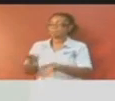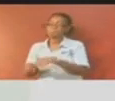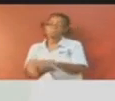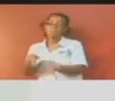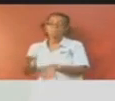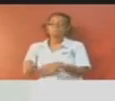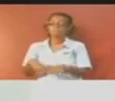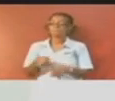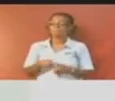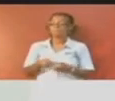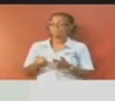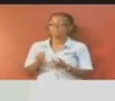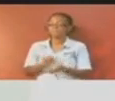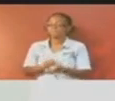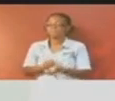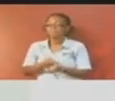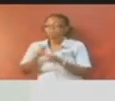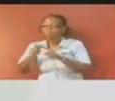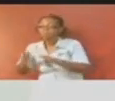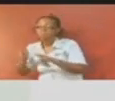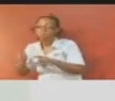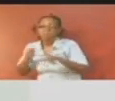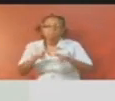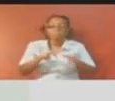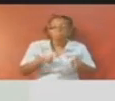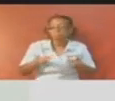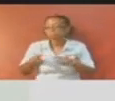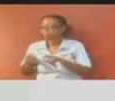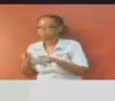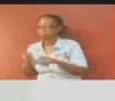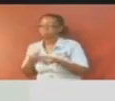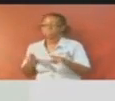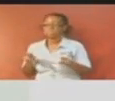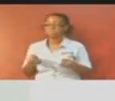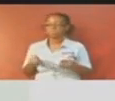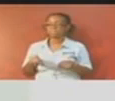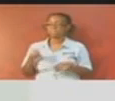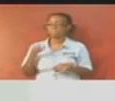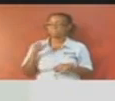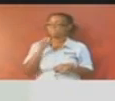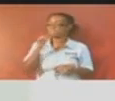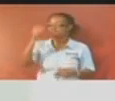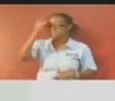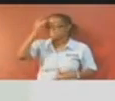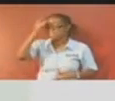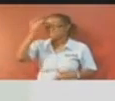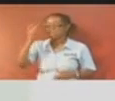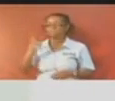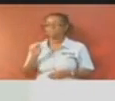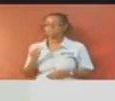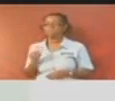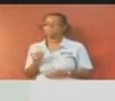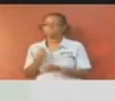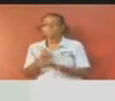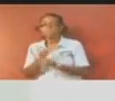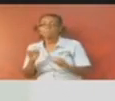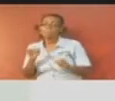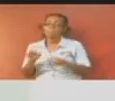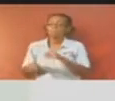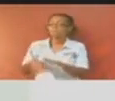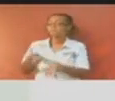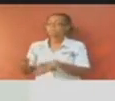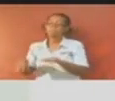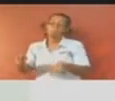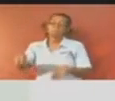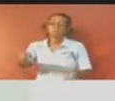our nurses, but they are more or less independent in terms of function and may require some low flow oxygen by face mask at